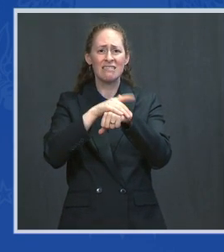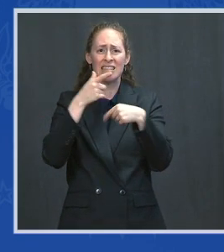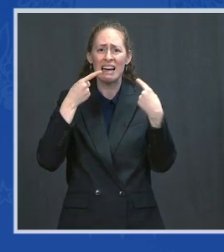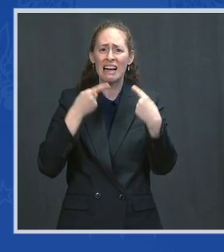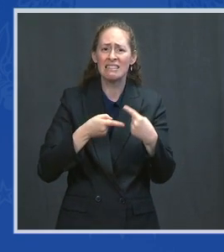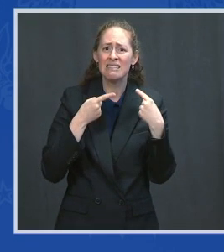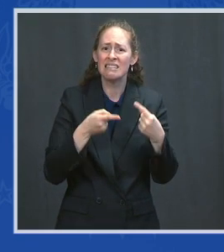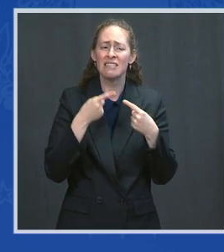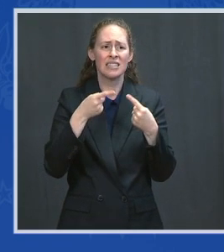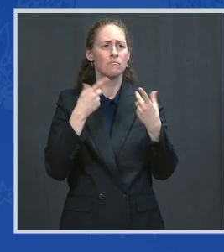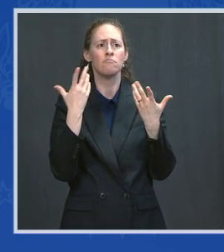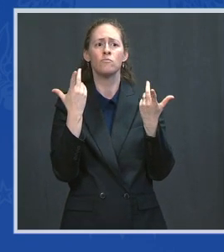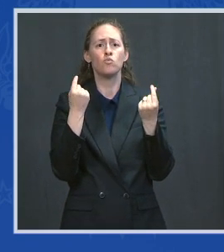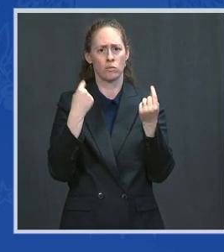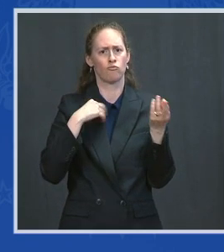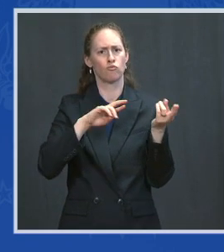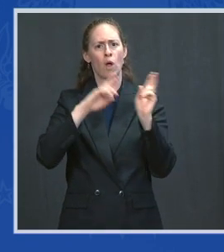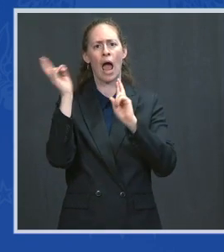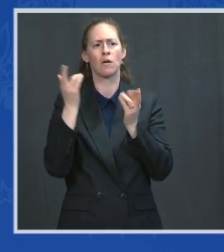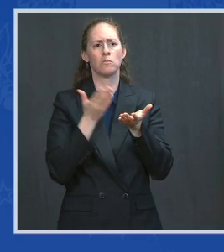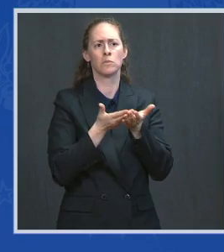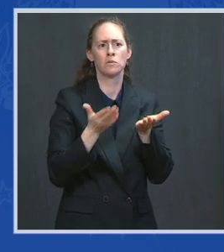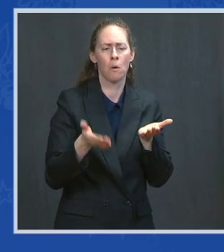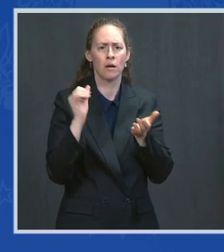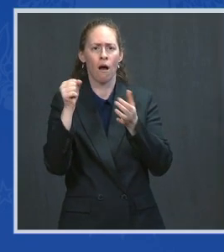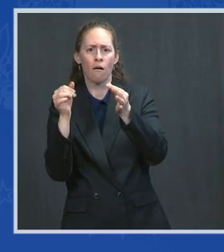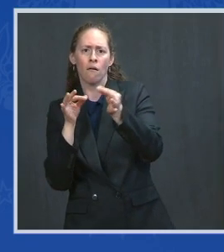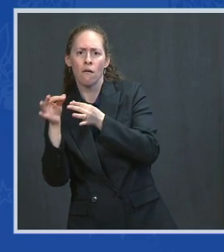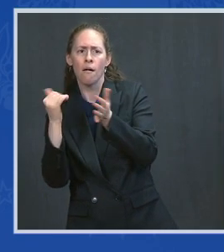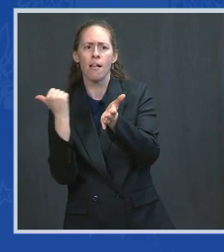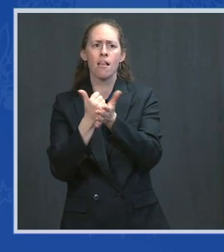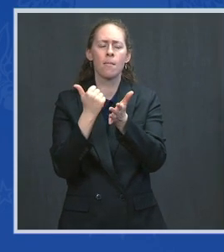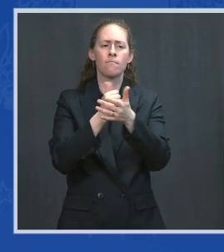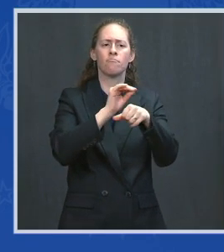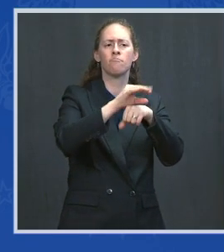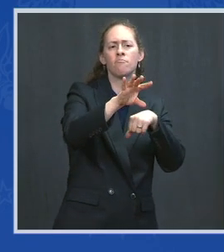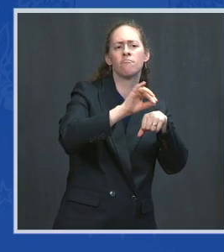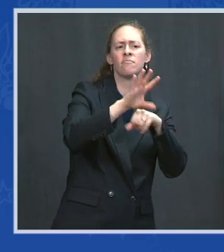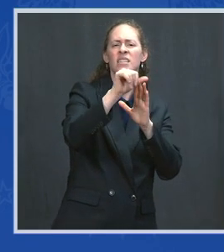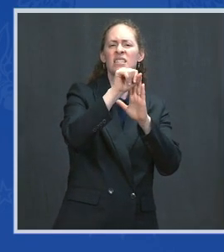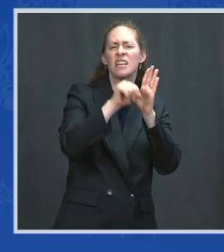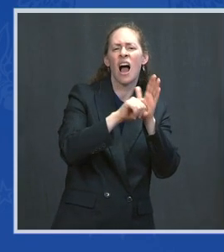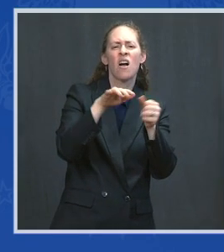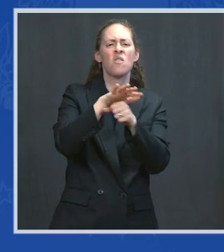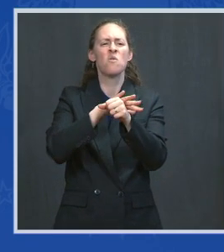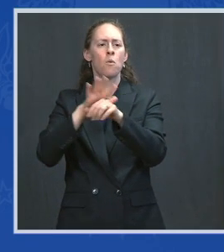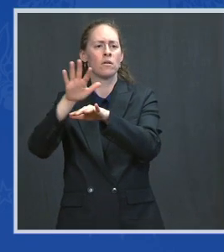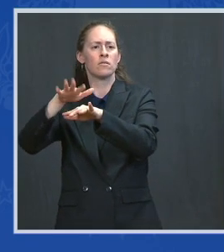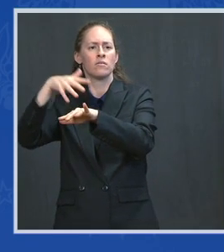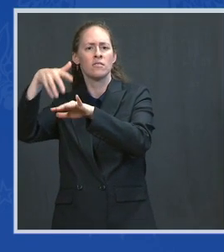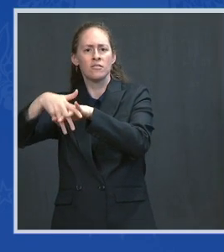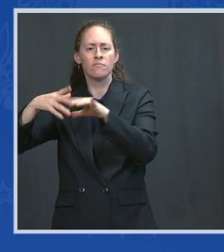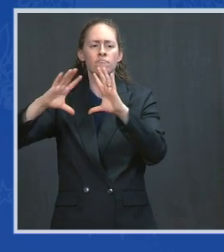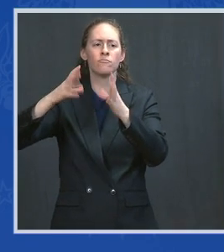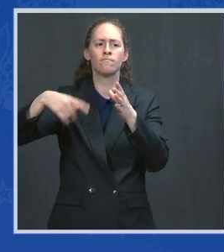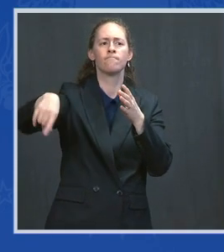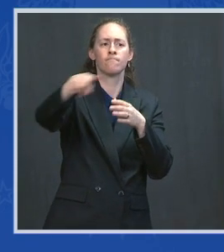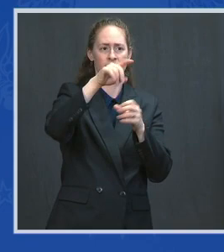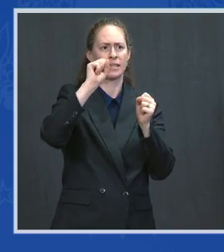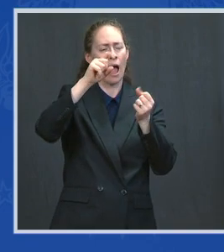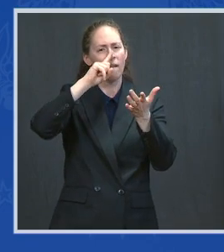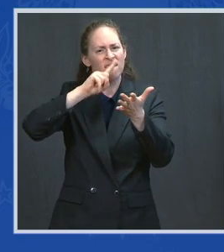it provides resources for training for state and local law enforcement to identify, investigate, and report these heinous